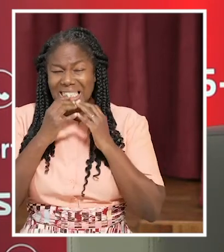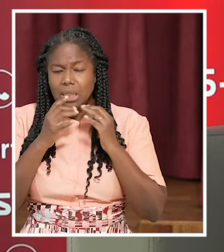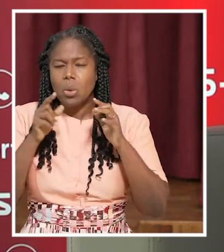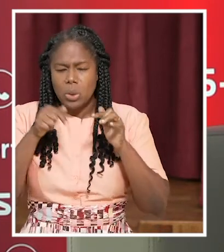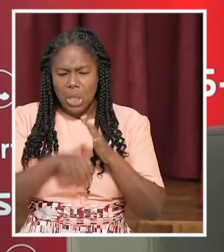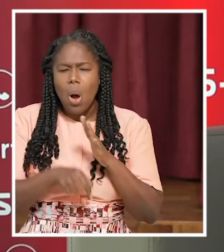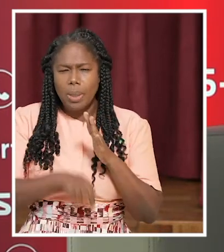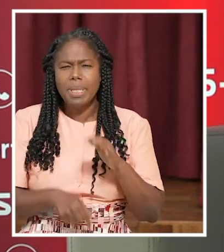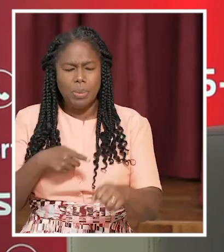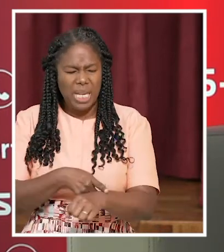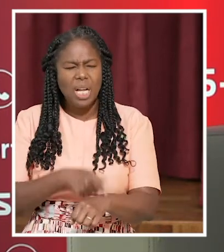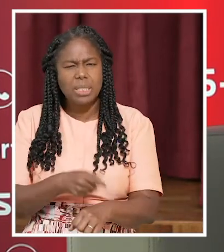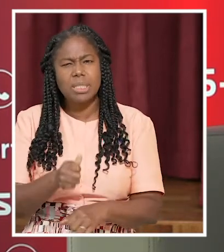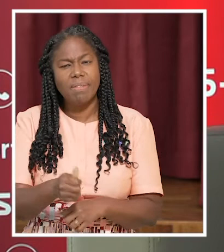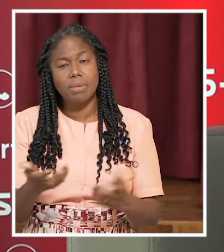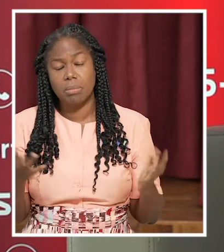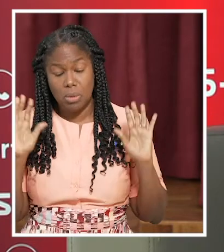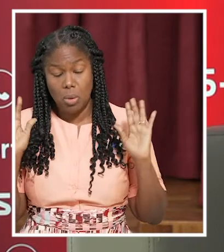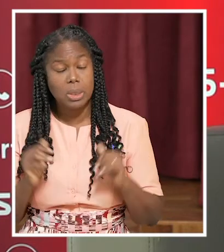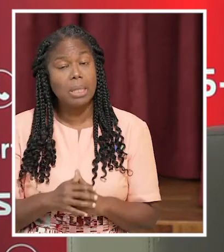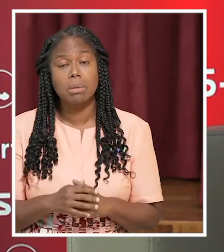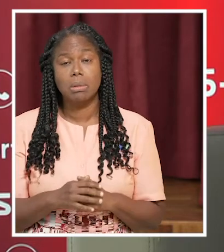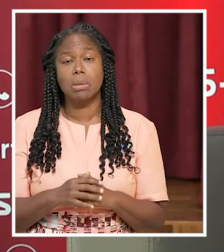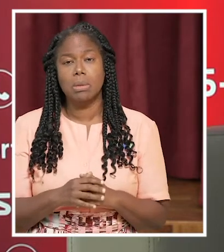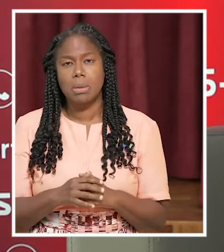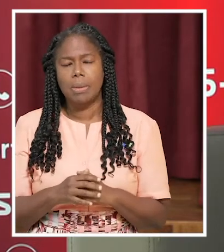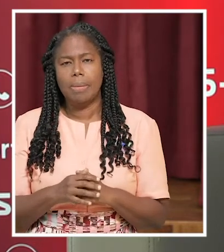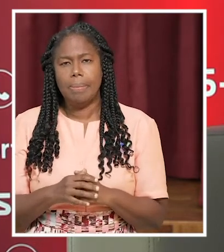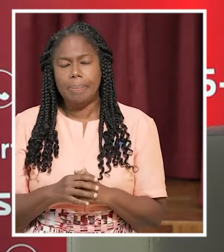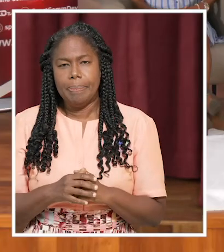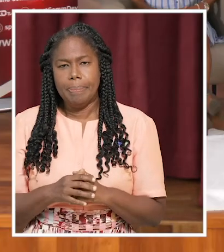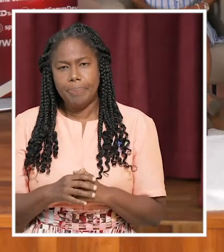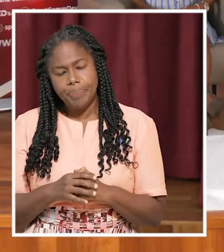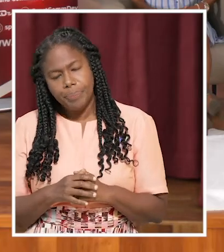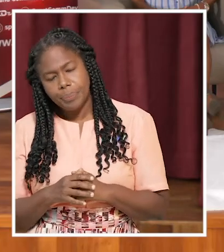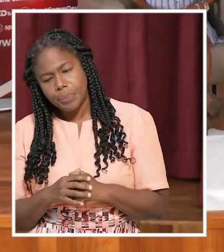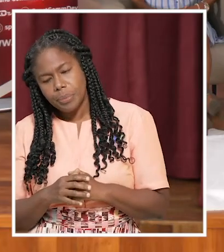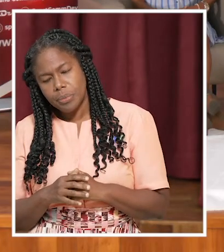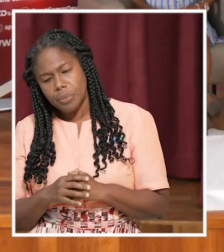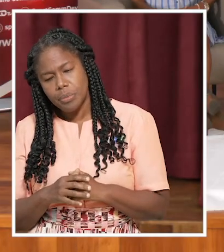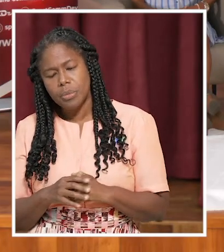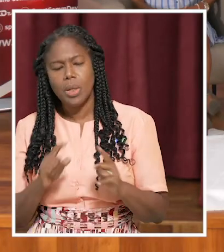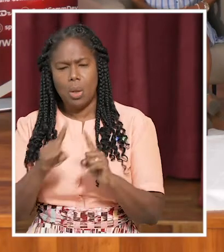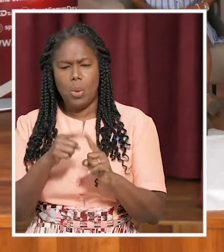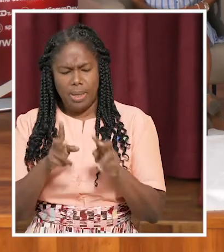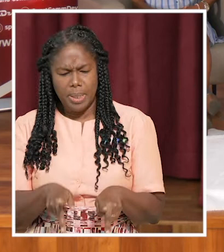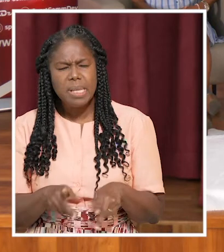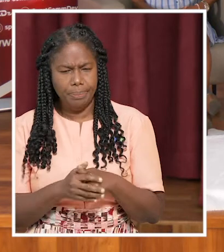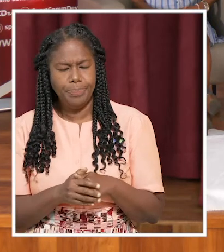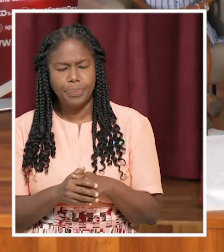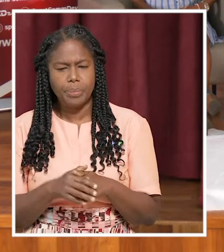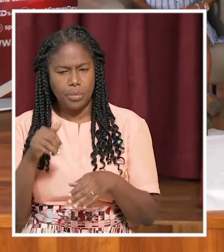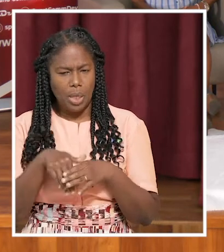So someone who is in a state of harming themselves, whether it be suicidal or cutting, and you seeing this happening to them,